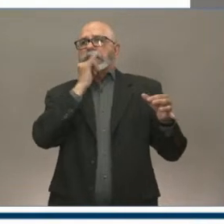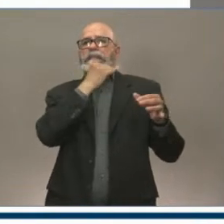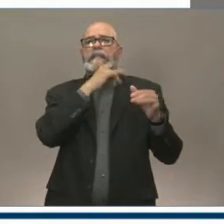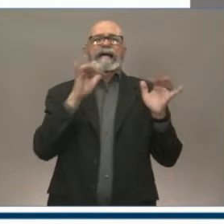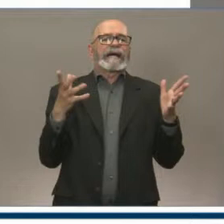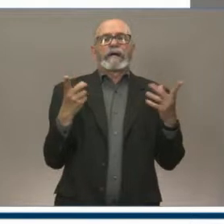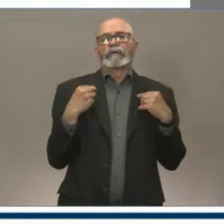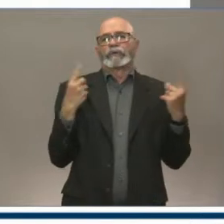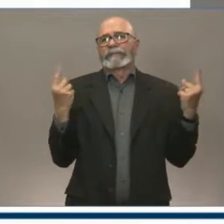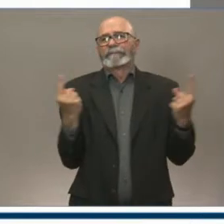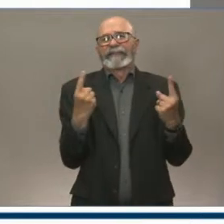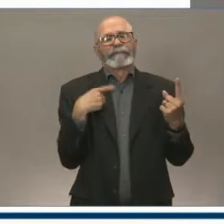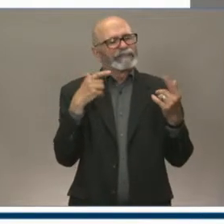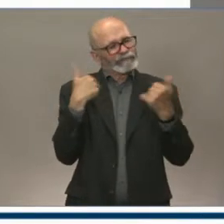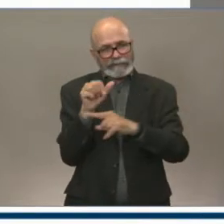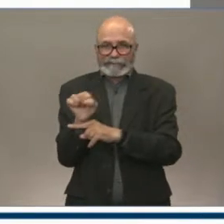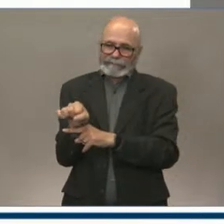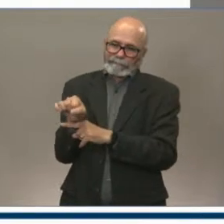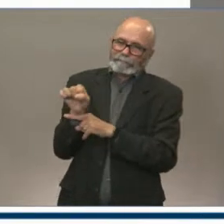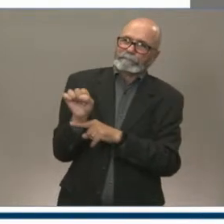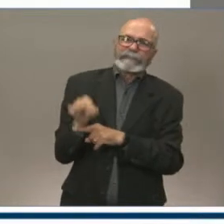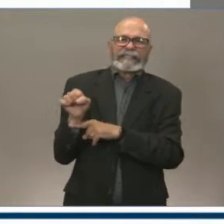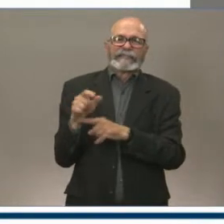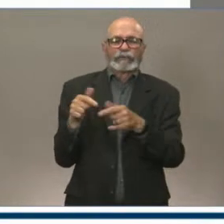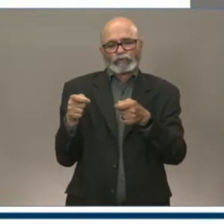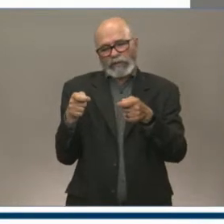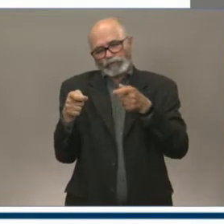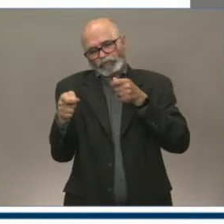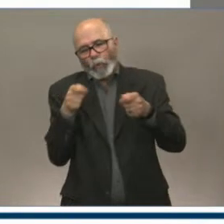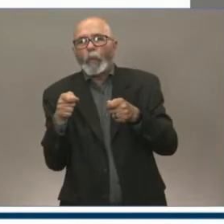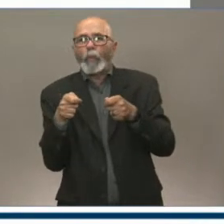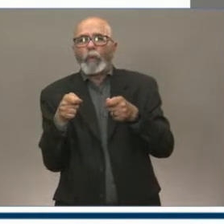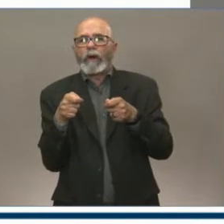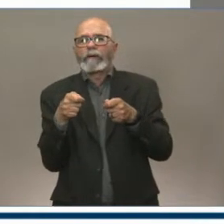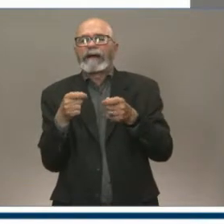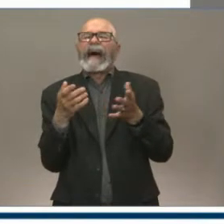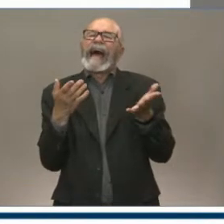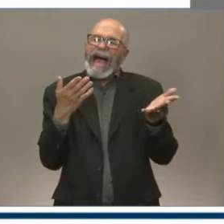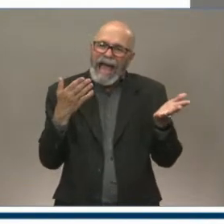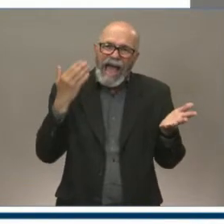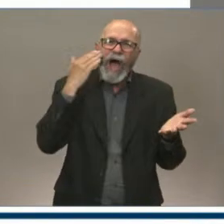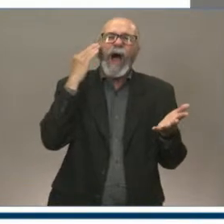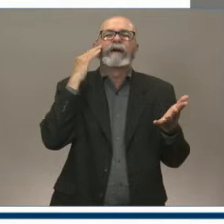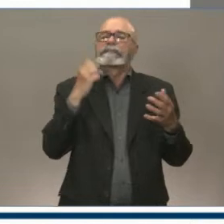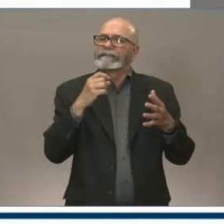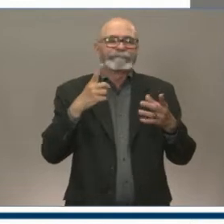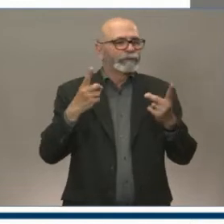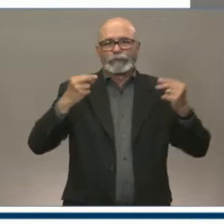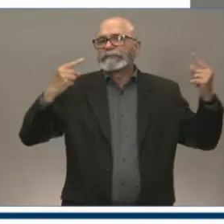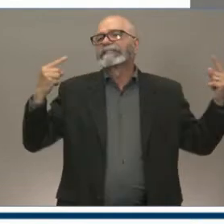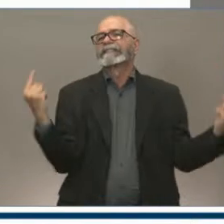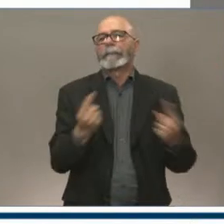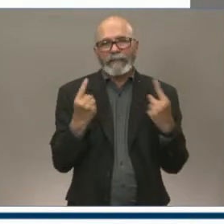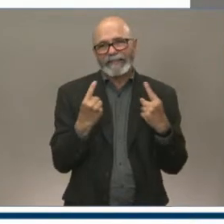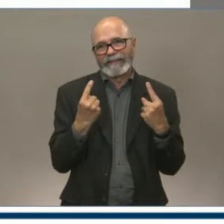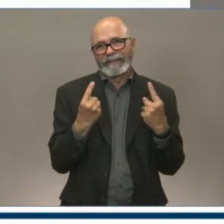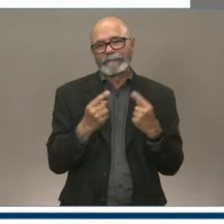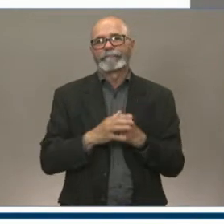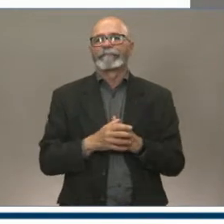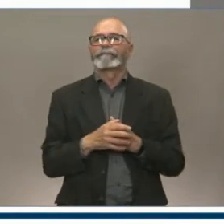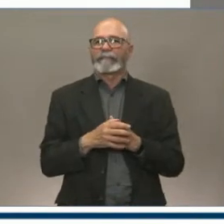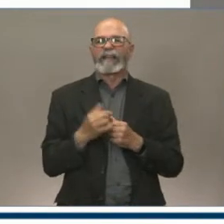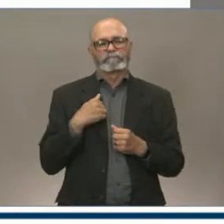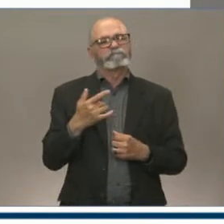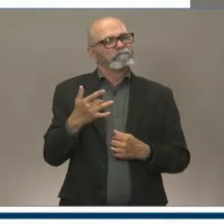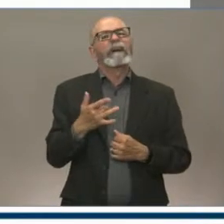in front of this virus to bring it under control. So we're acting even more aggressively today, and I firmly believe that